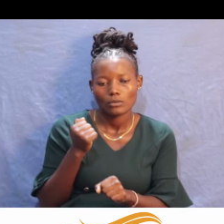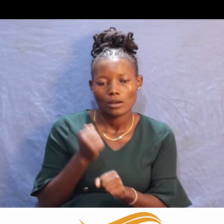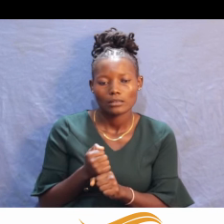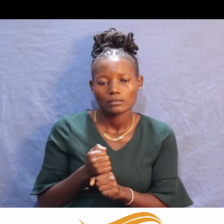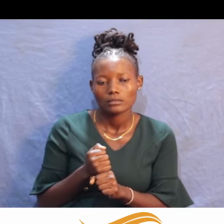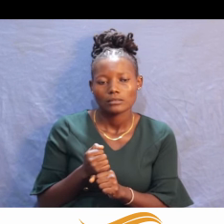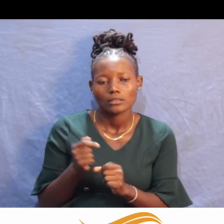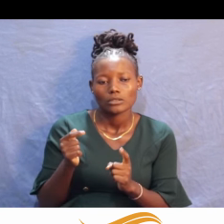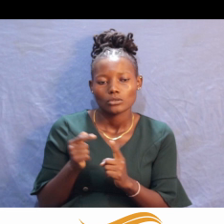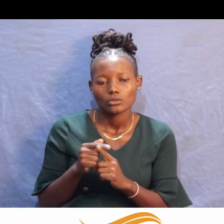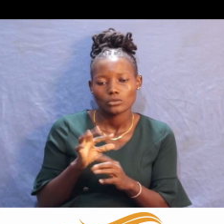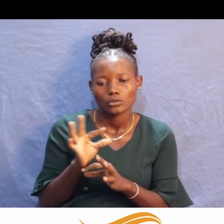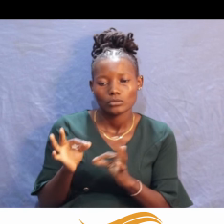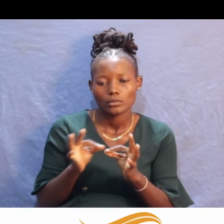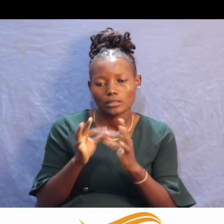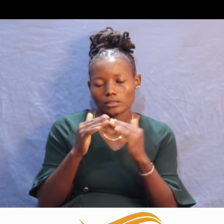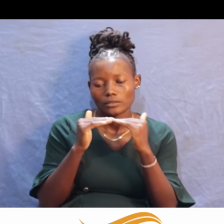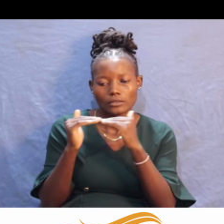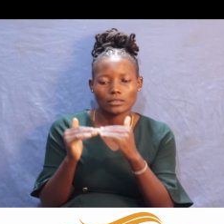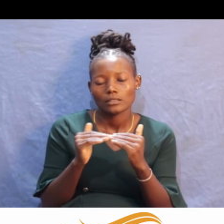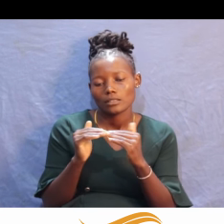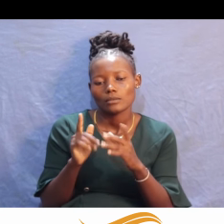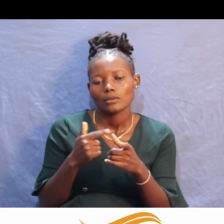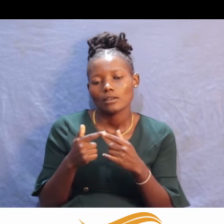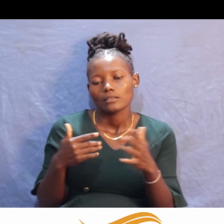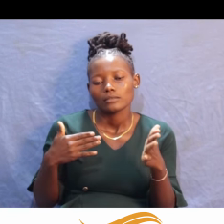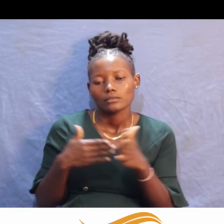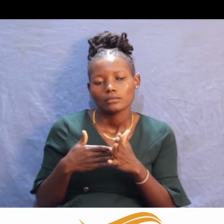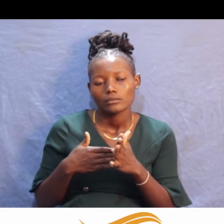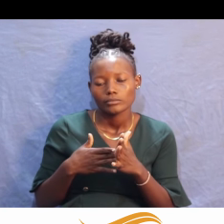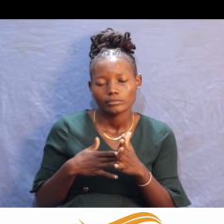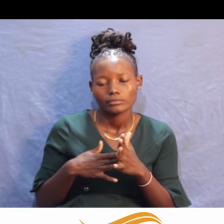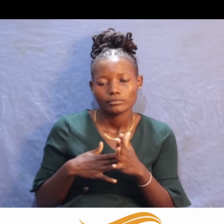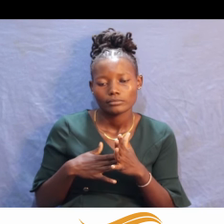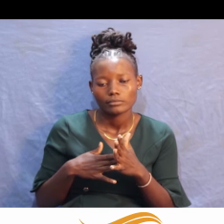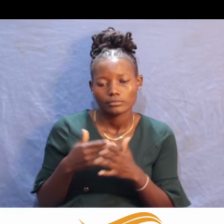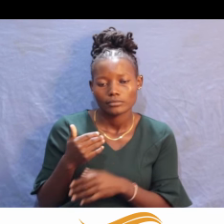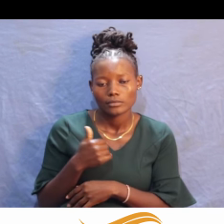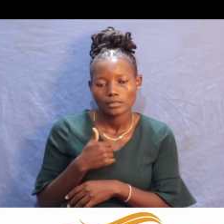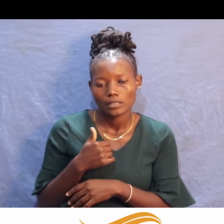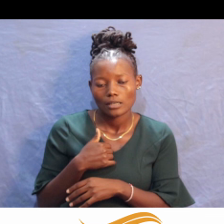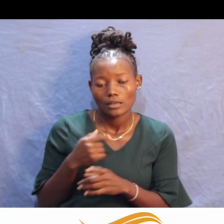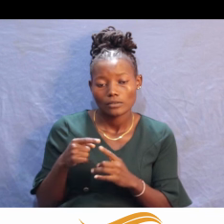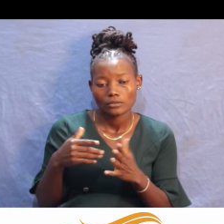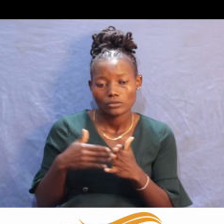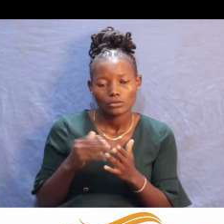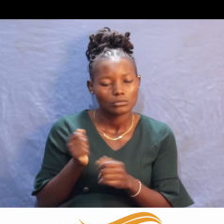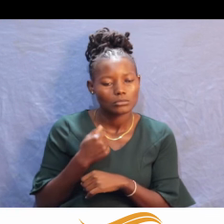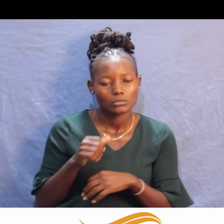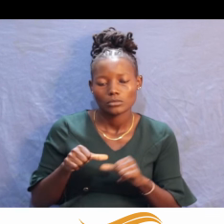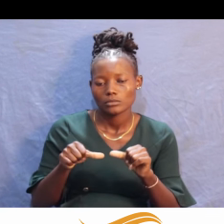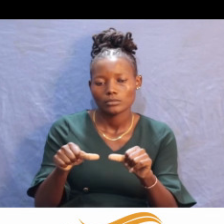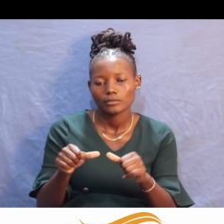maximum workload, and remember this VO2 max, they'll stop. They have to. They just can't go on.